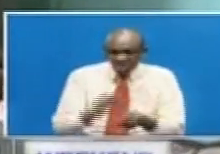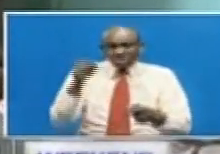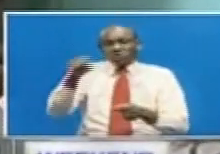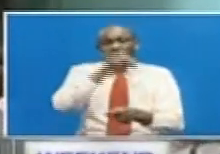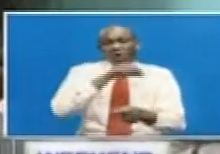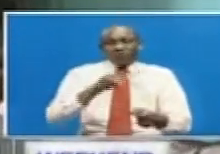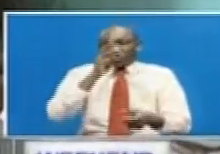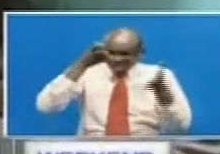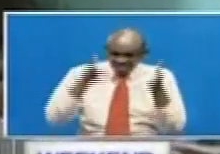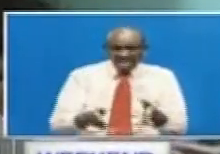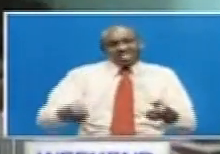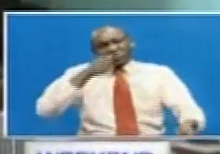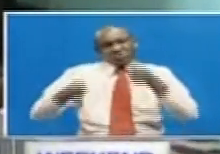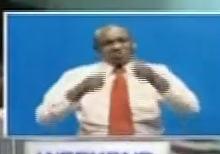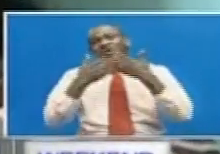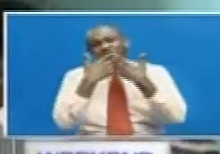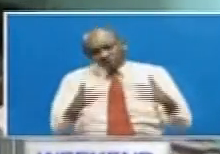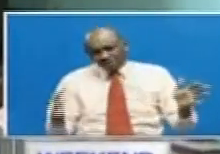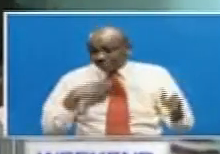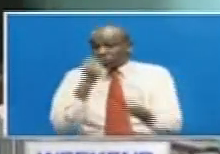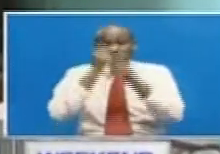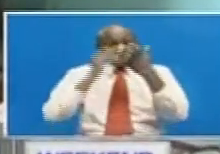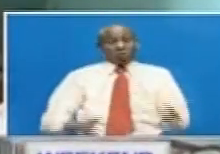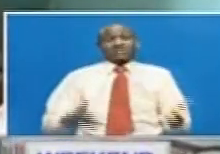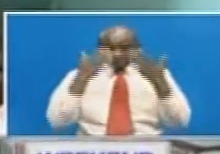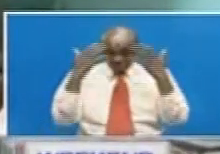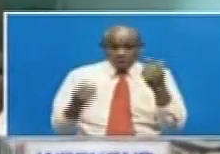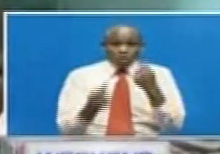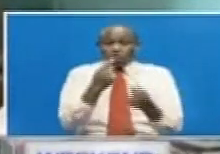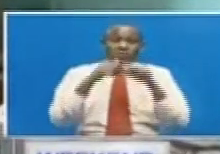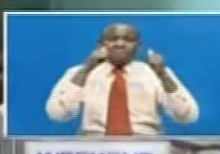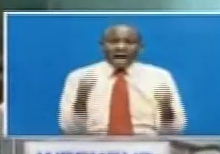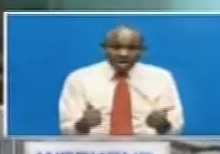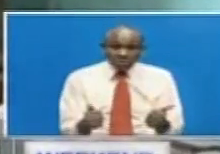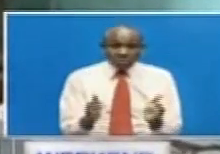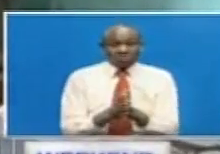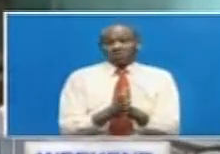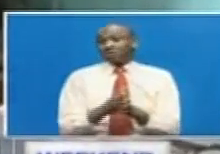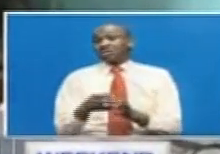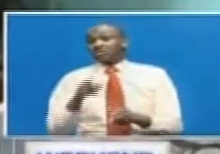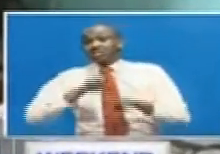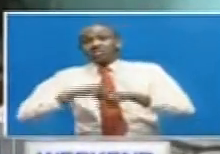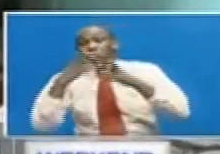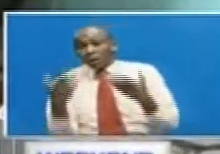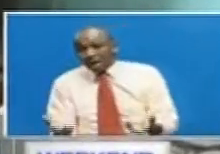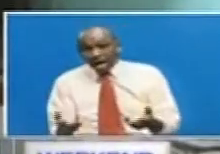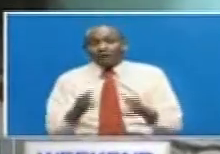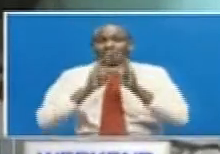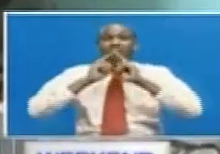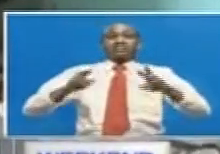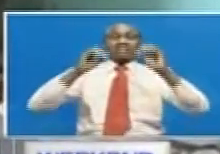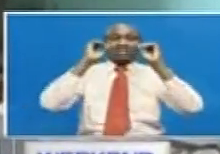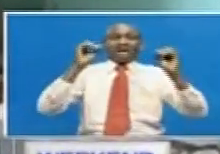yameingia maji, majiko yameharibika, hata tujui tufanyeje, hatujapika, hakuna mahali pa kukaa, hatuna amani,